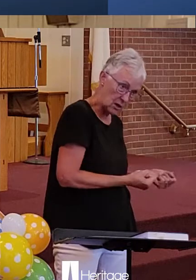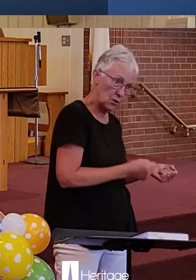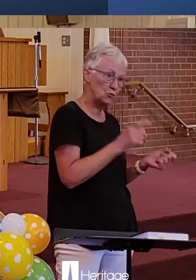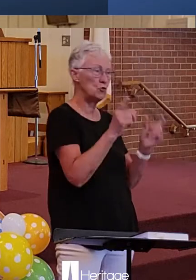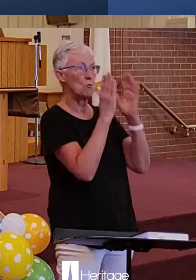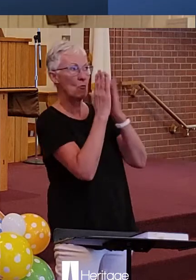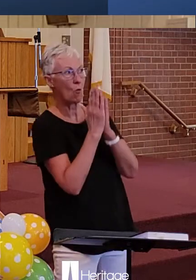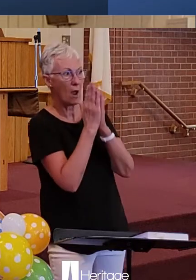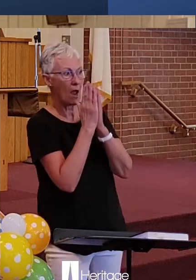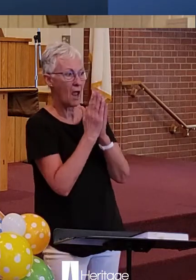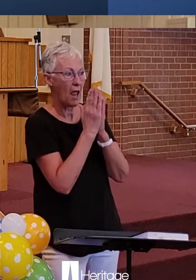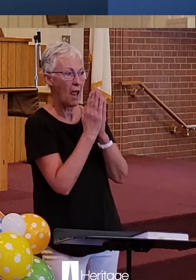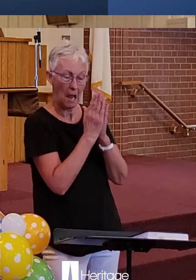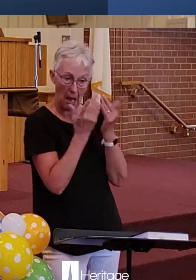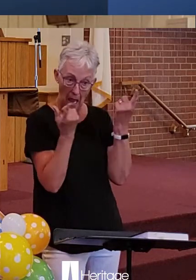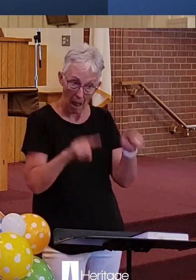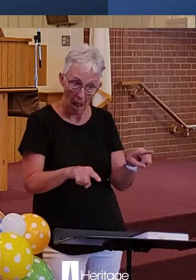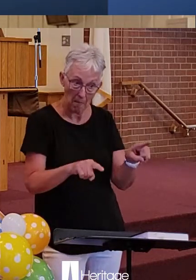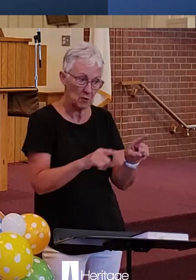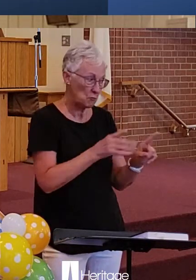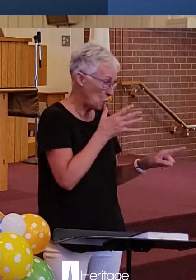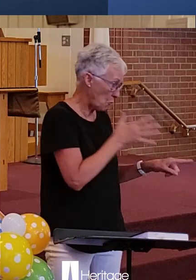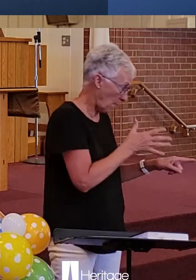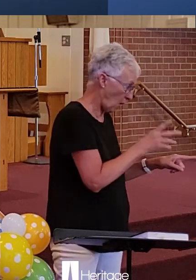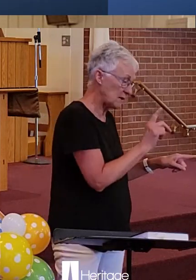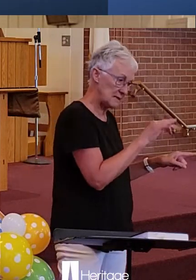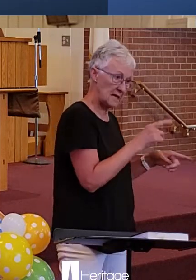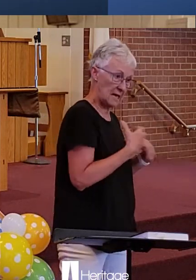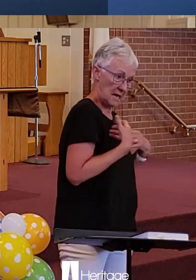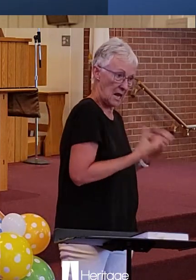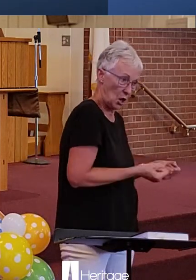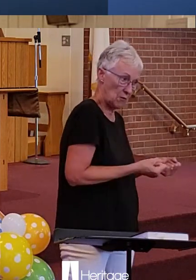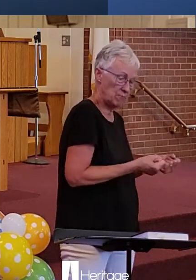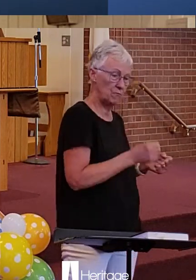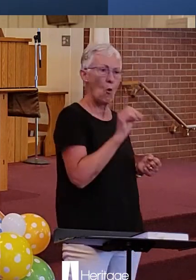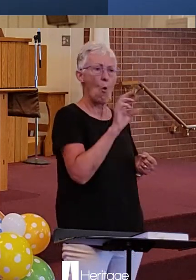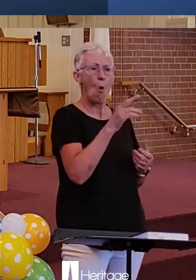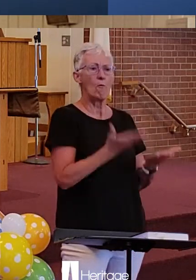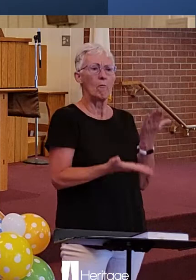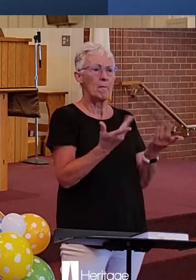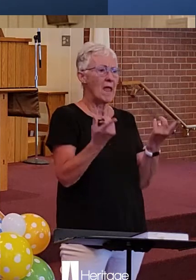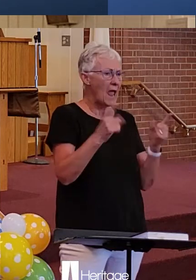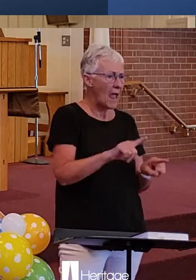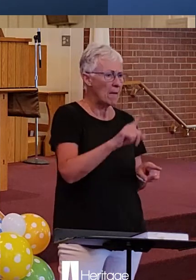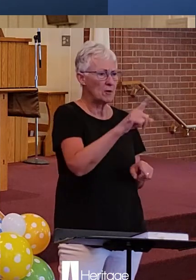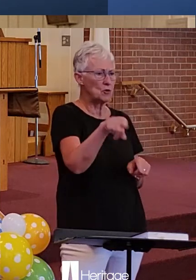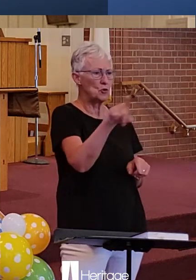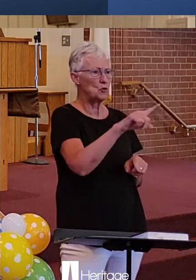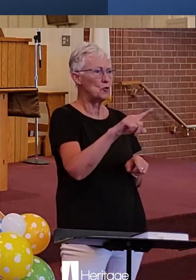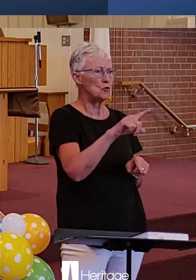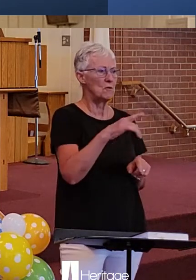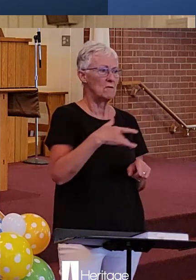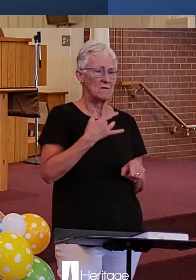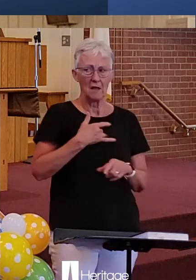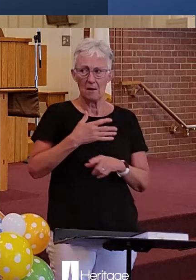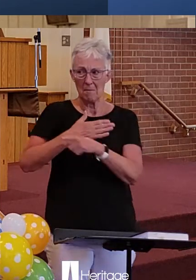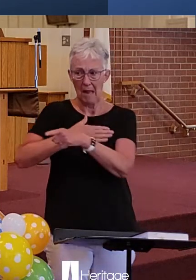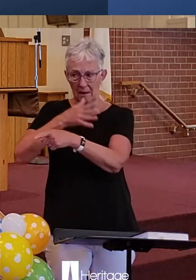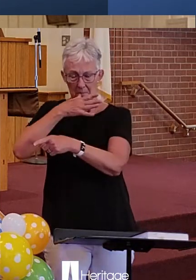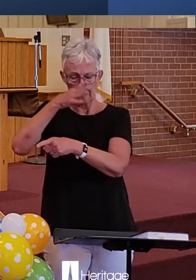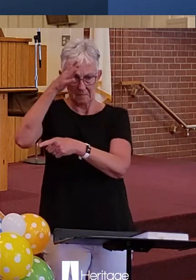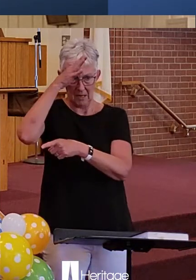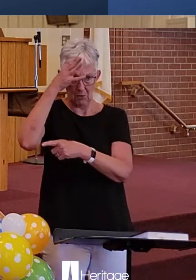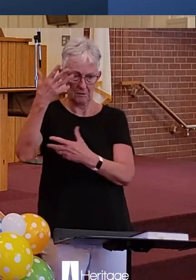grandmother got well. Or remember when you felt that your parents would never make up with you? Any of you ever been through